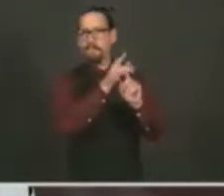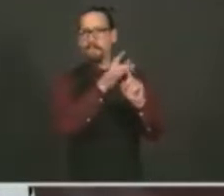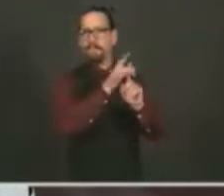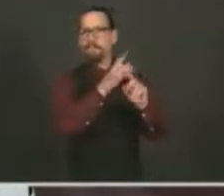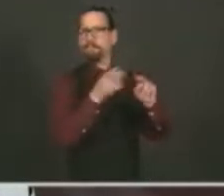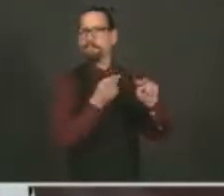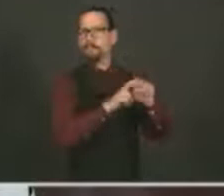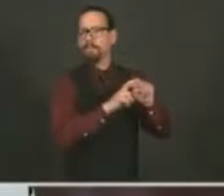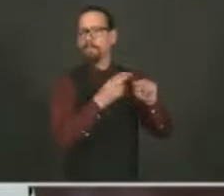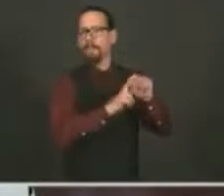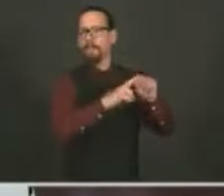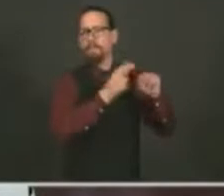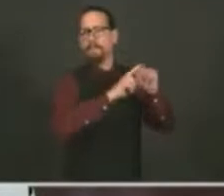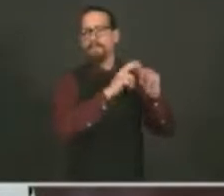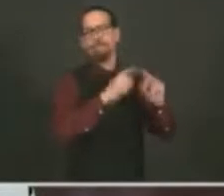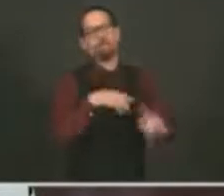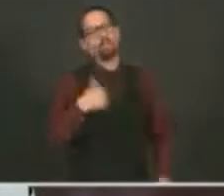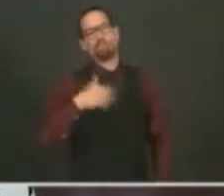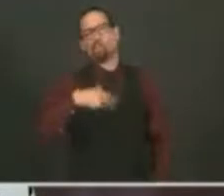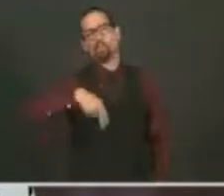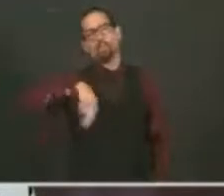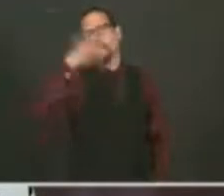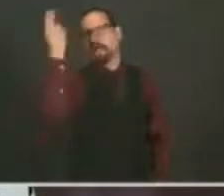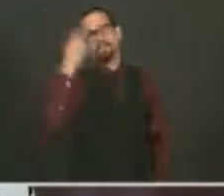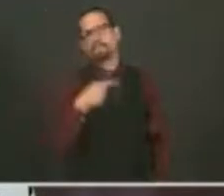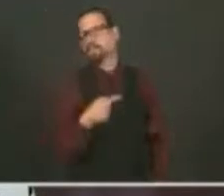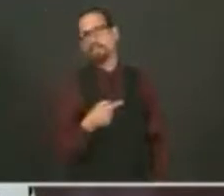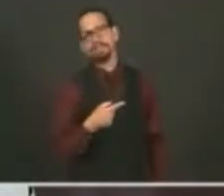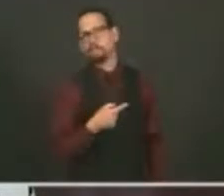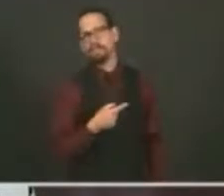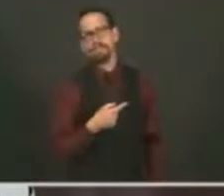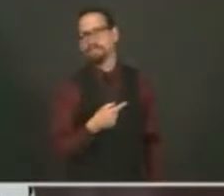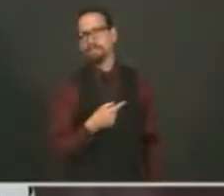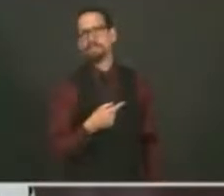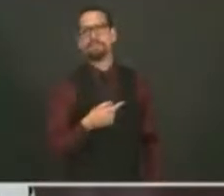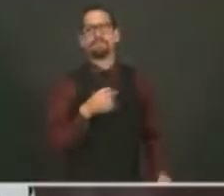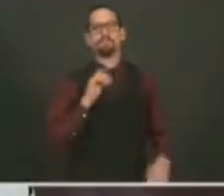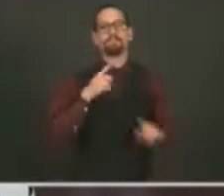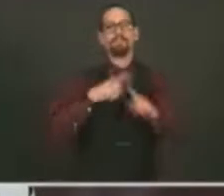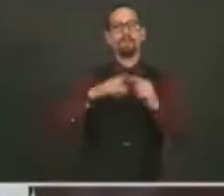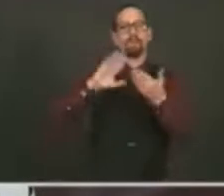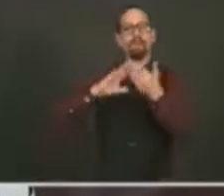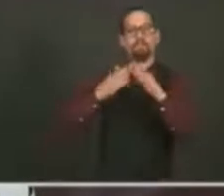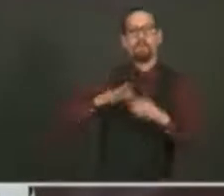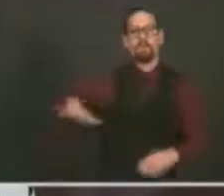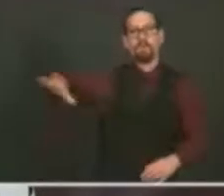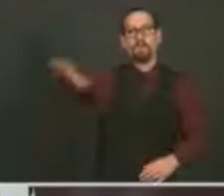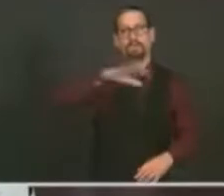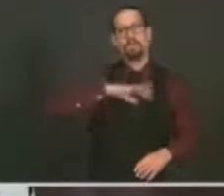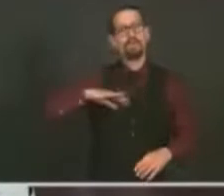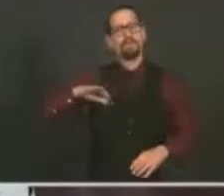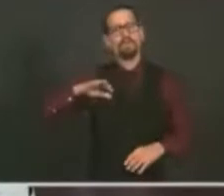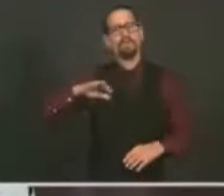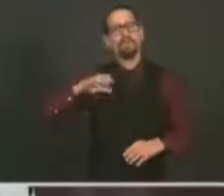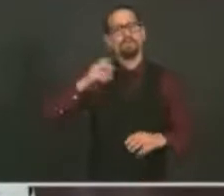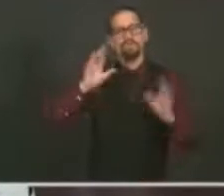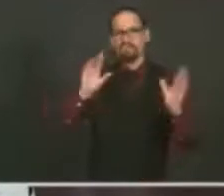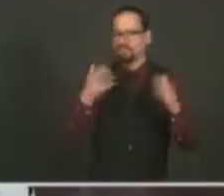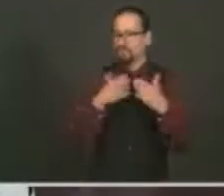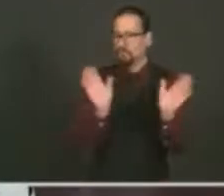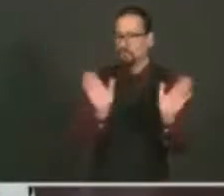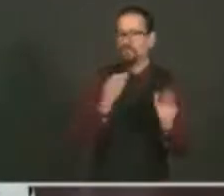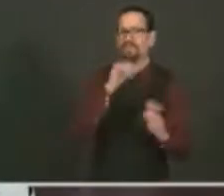too high. And knowing that it's in the community, it's not so much in K through 12. It's not so much